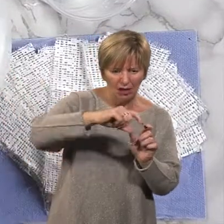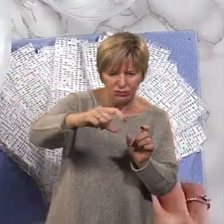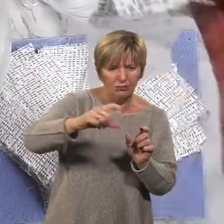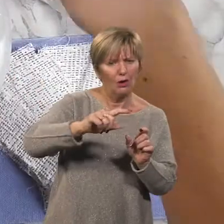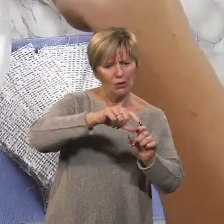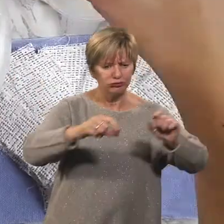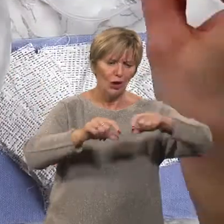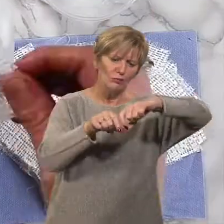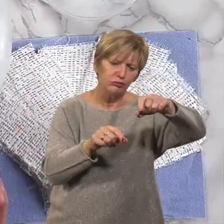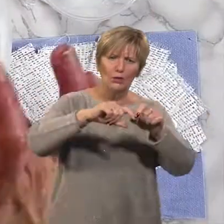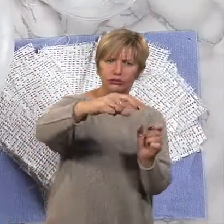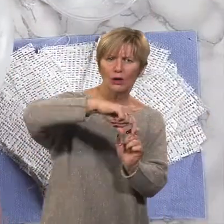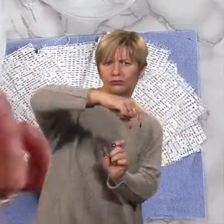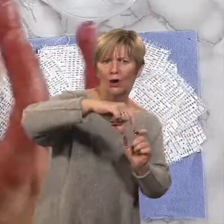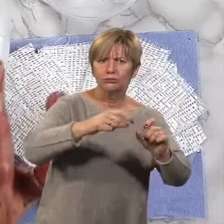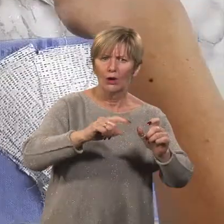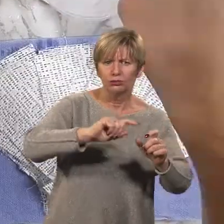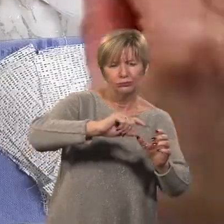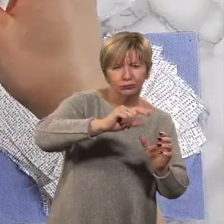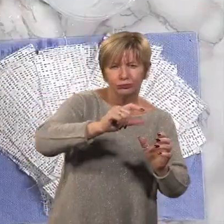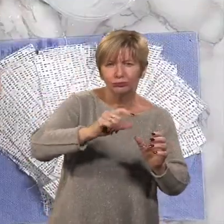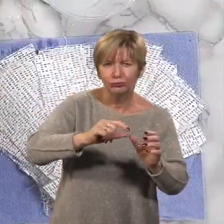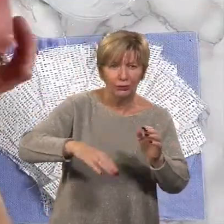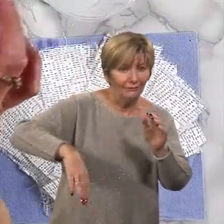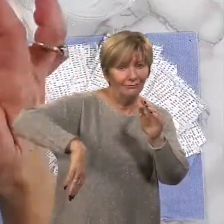is completely covered.